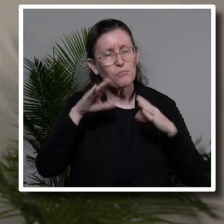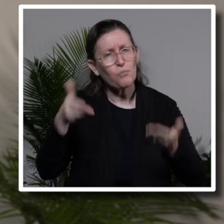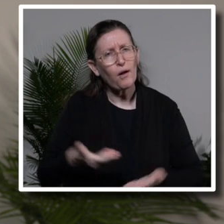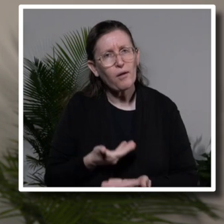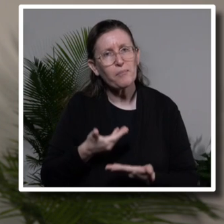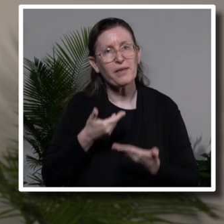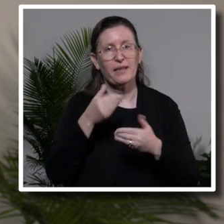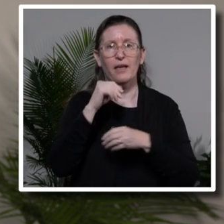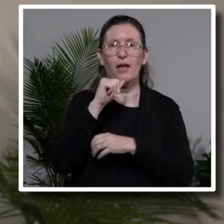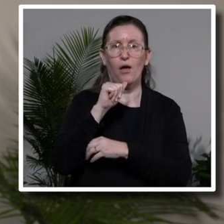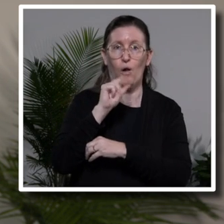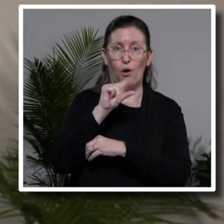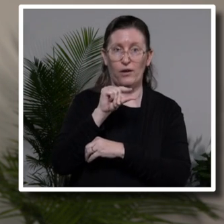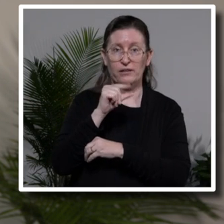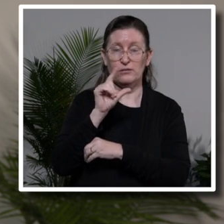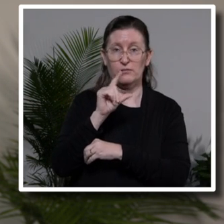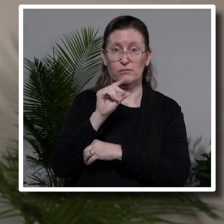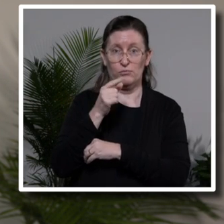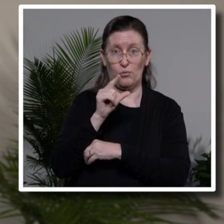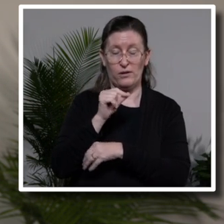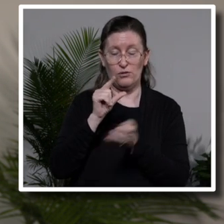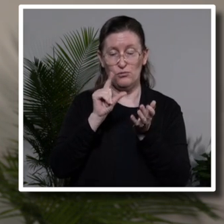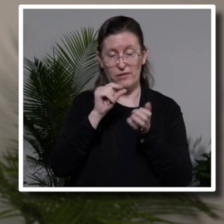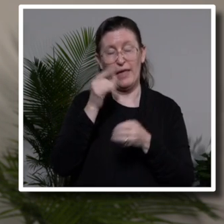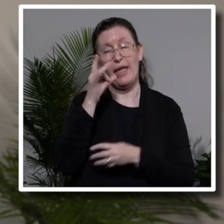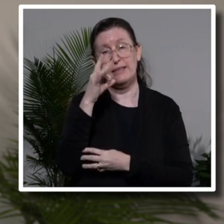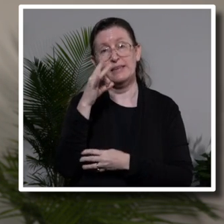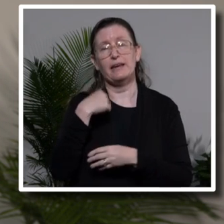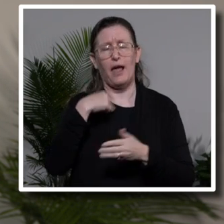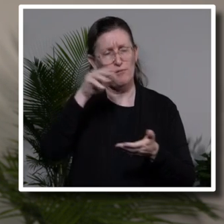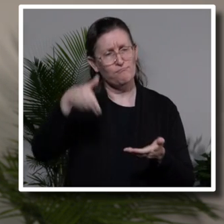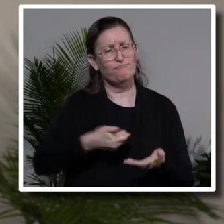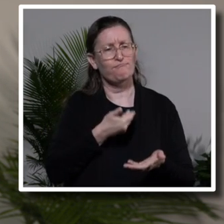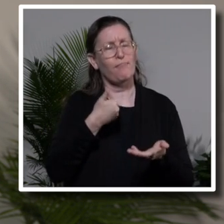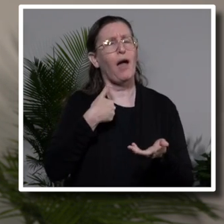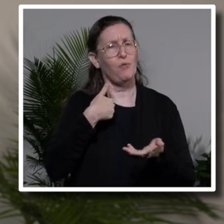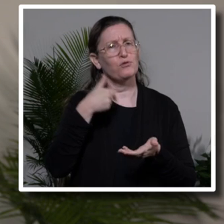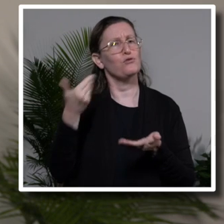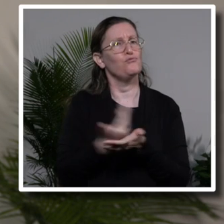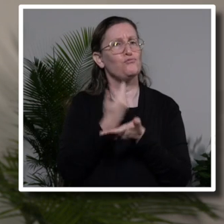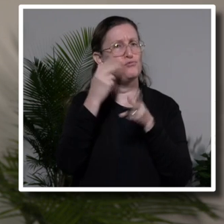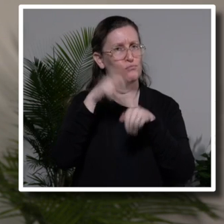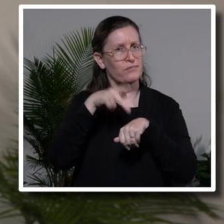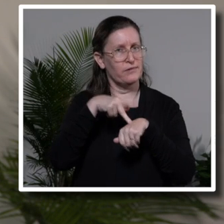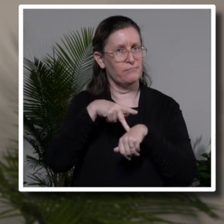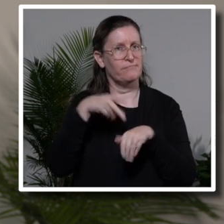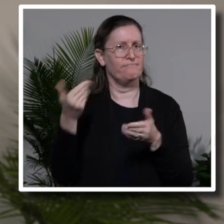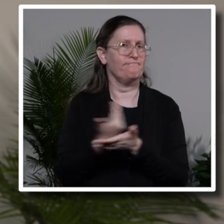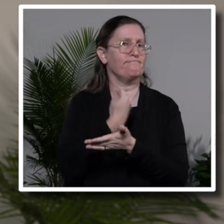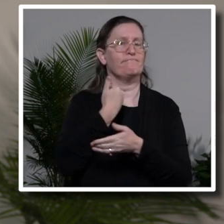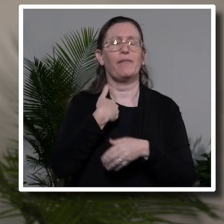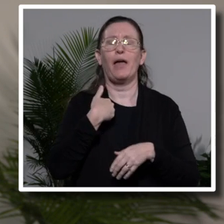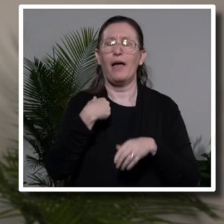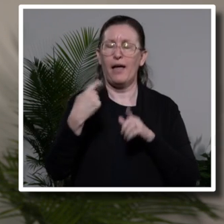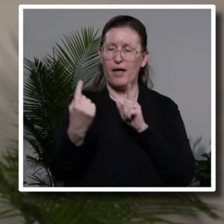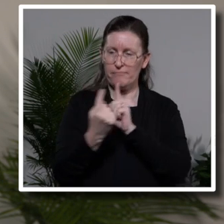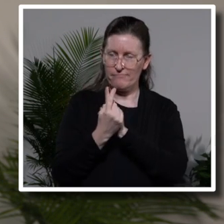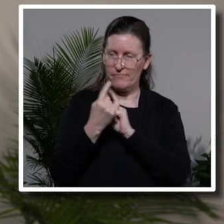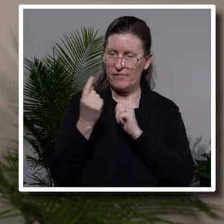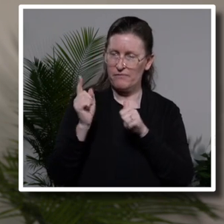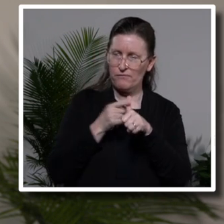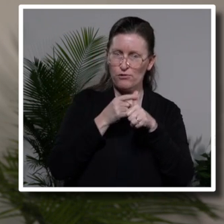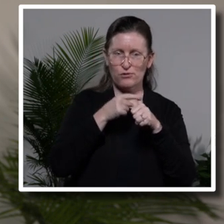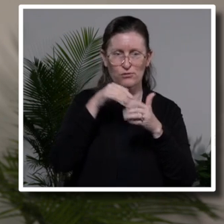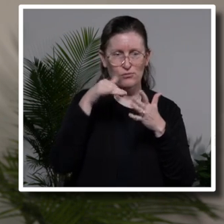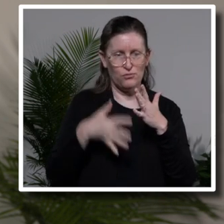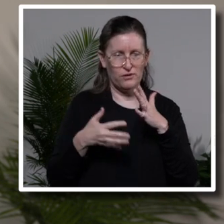In August of 2018, I was introduced to your class for the first time as the new guy. I will never forget meeting my very first student from